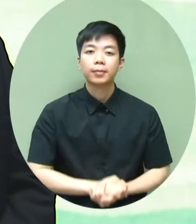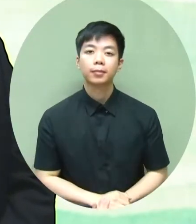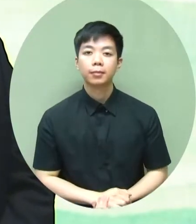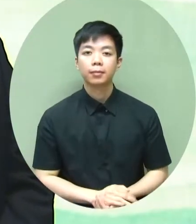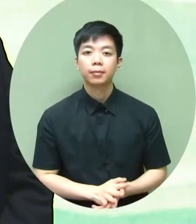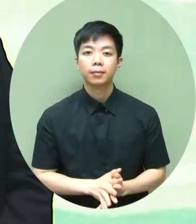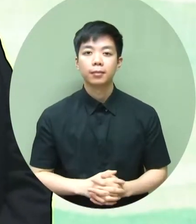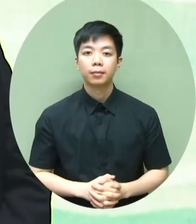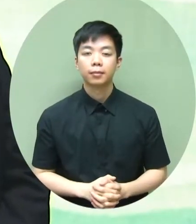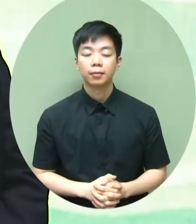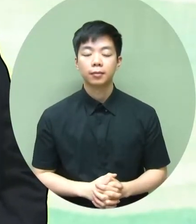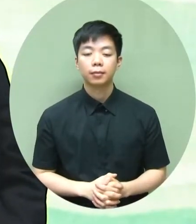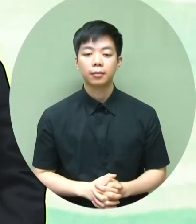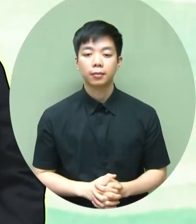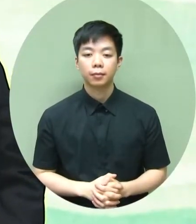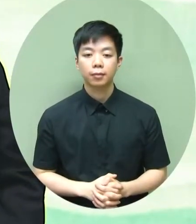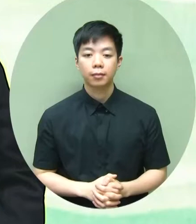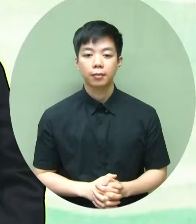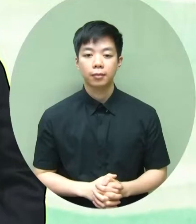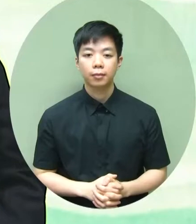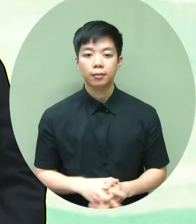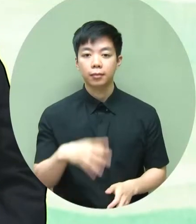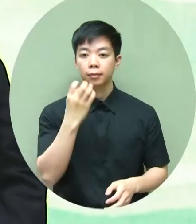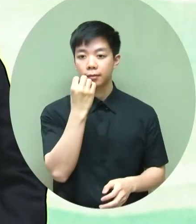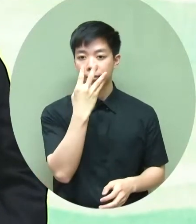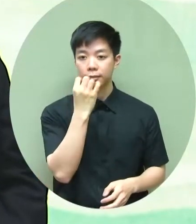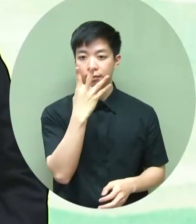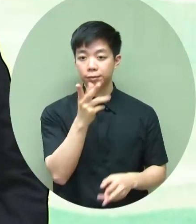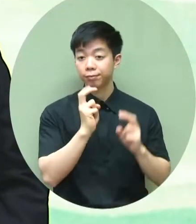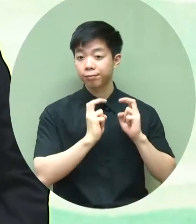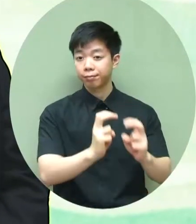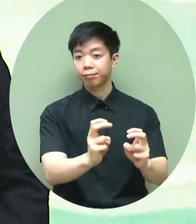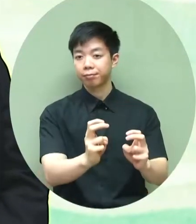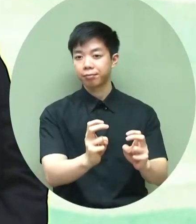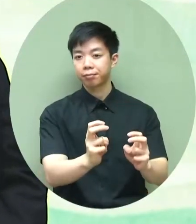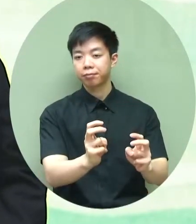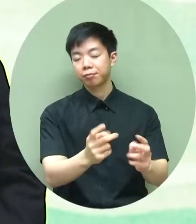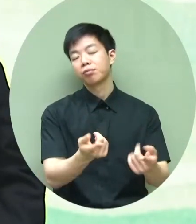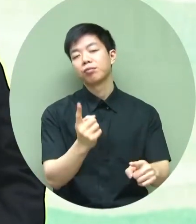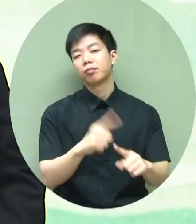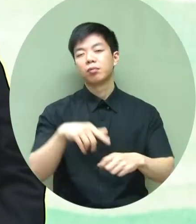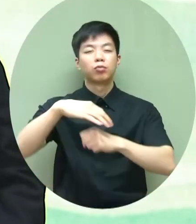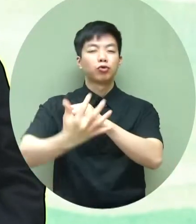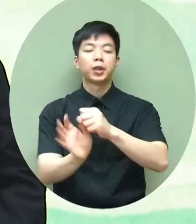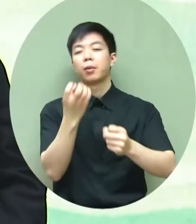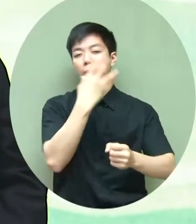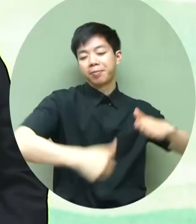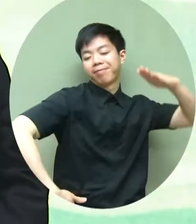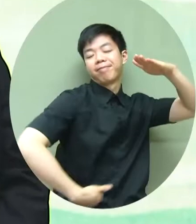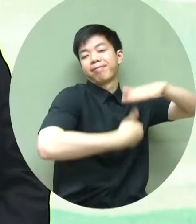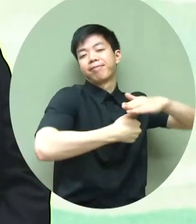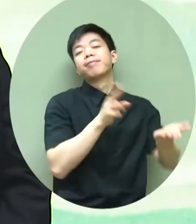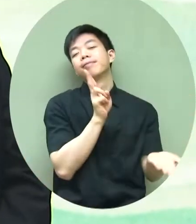railway is one of the best across the globe. And there's no doubt that we have confidence that the